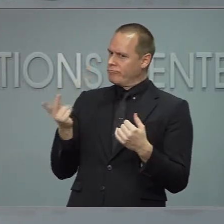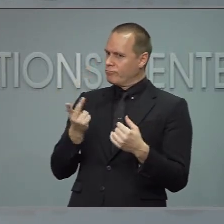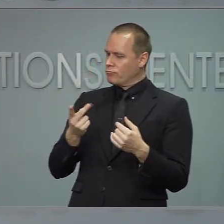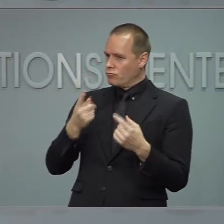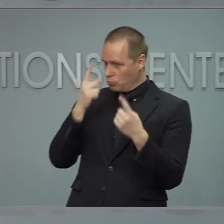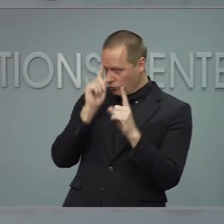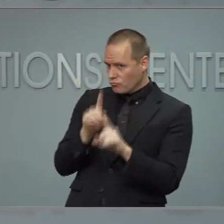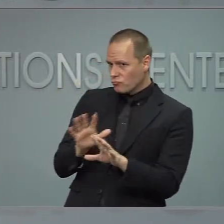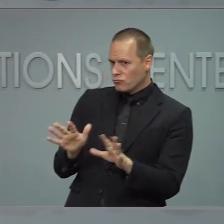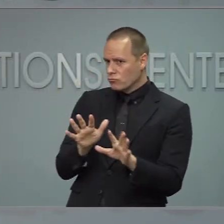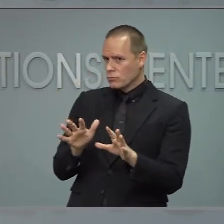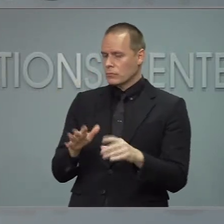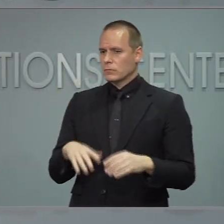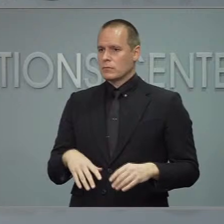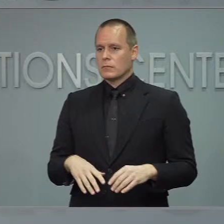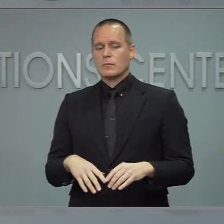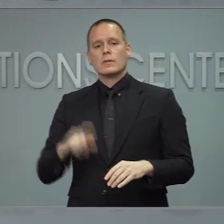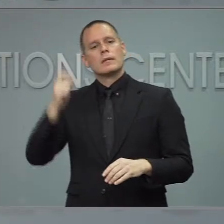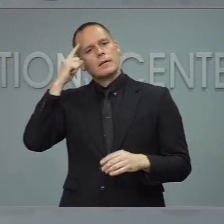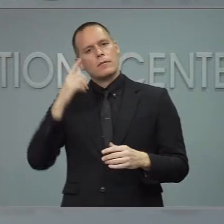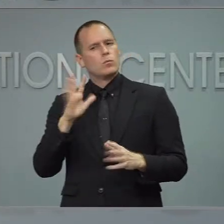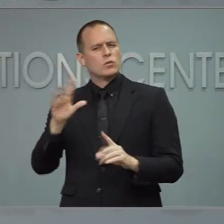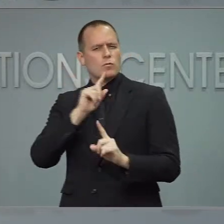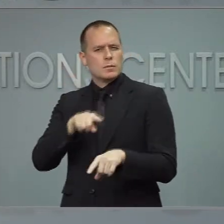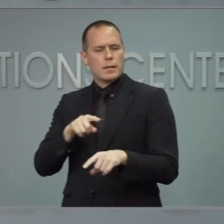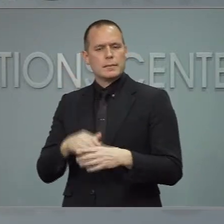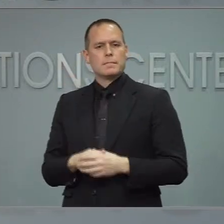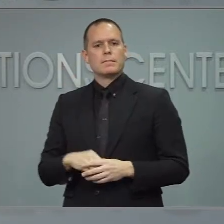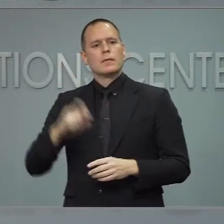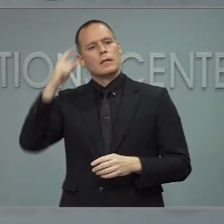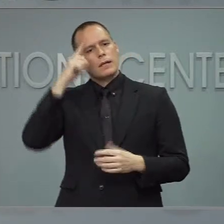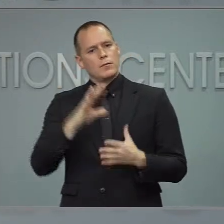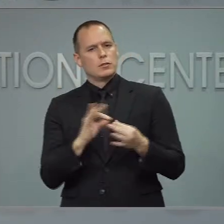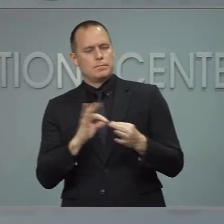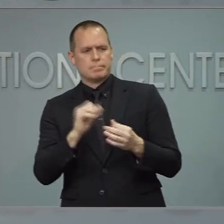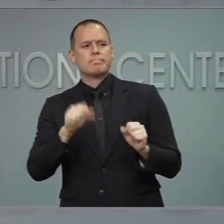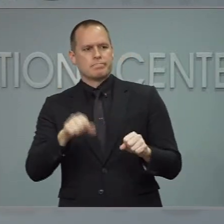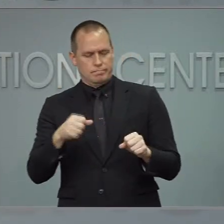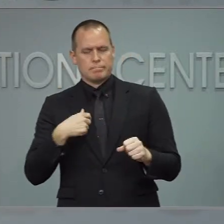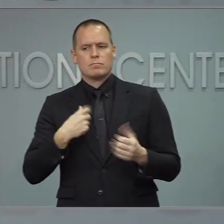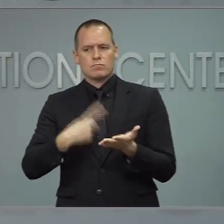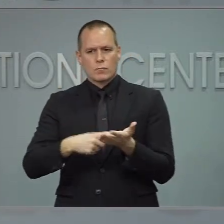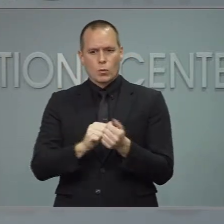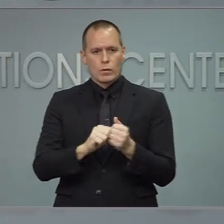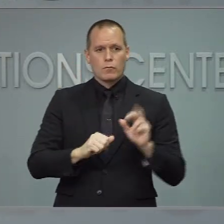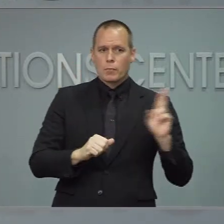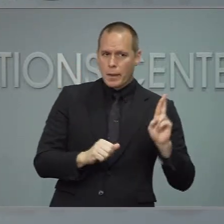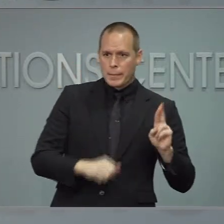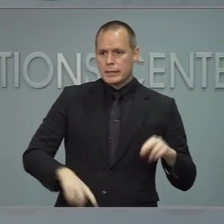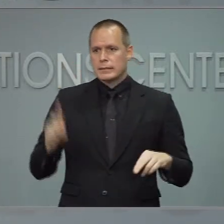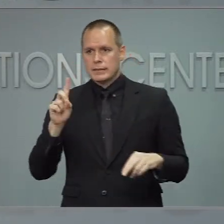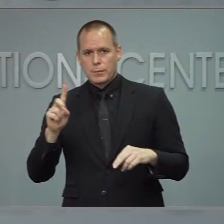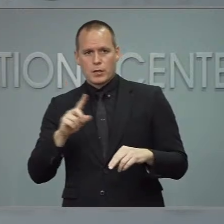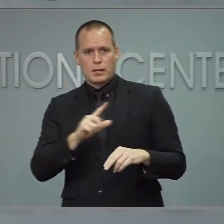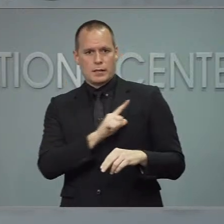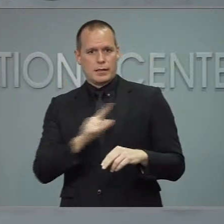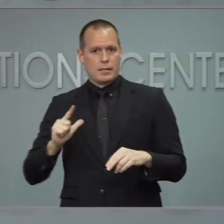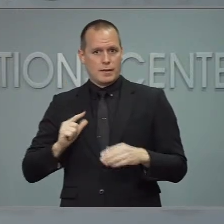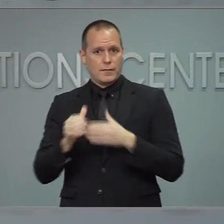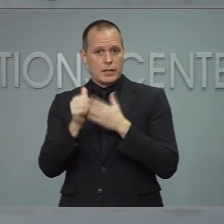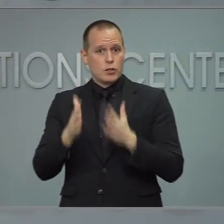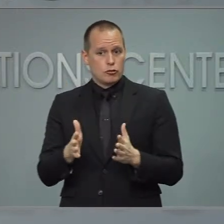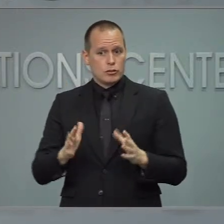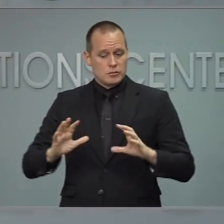that? Yes, we have been talking. I've been talking with Republican and Democratic legislative